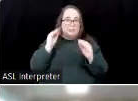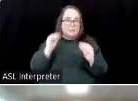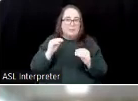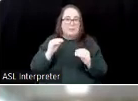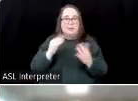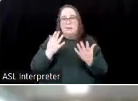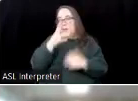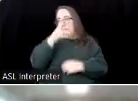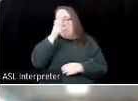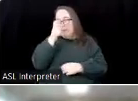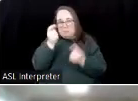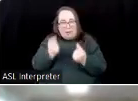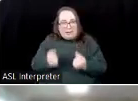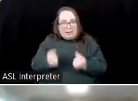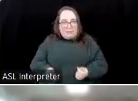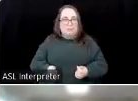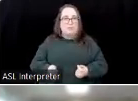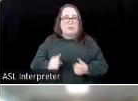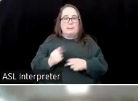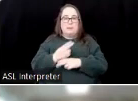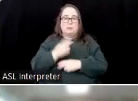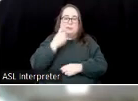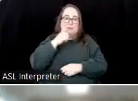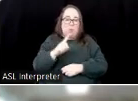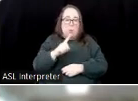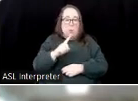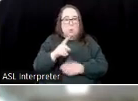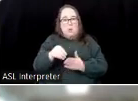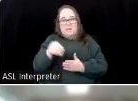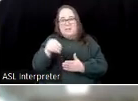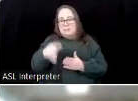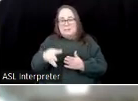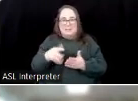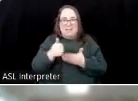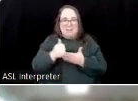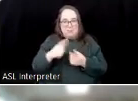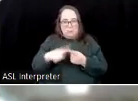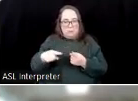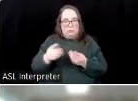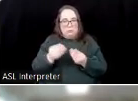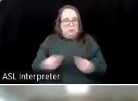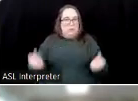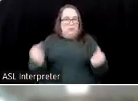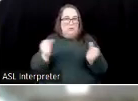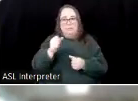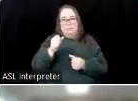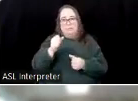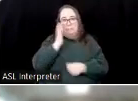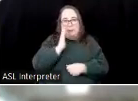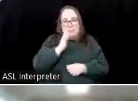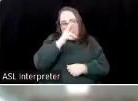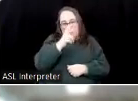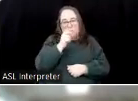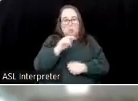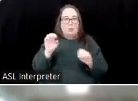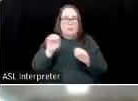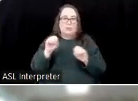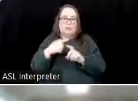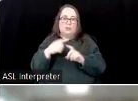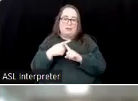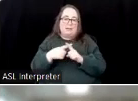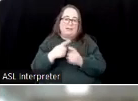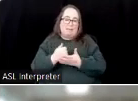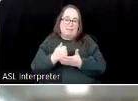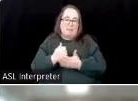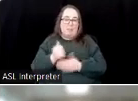pest eradication, which could be used for costly treatment of bed bugs to save a tenancy, or emergency rental assistance. We also